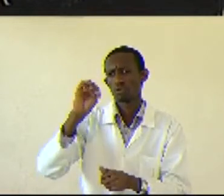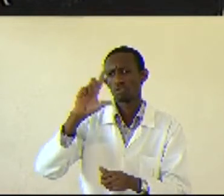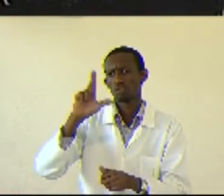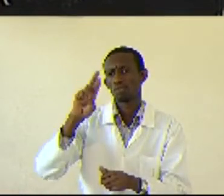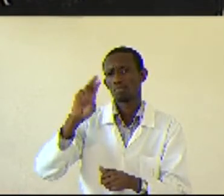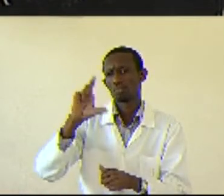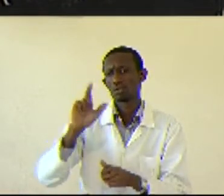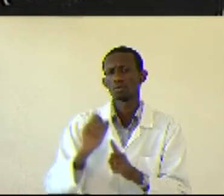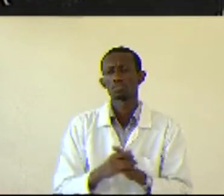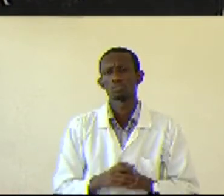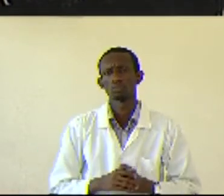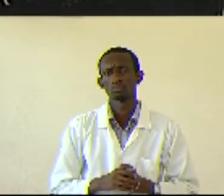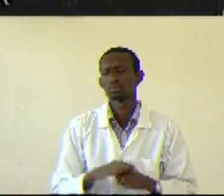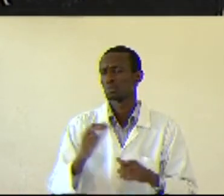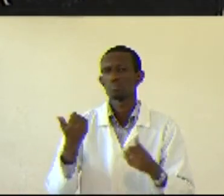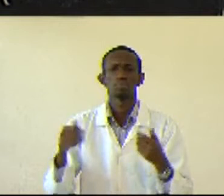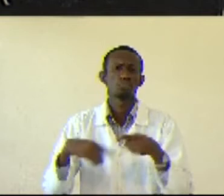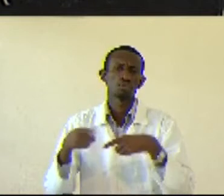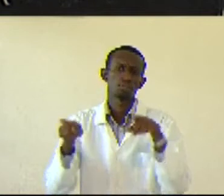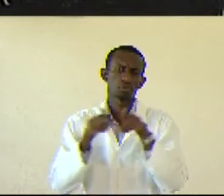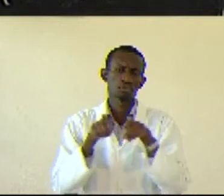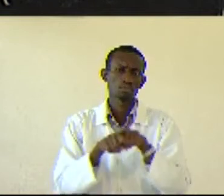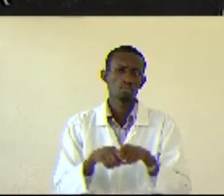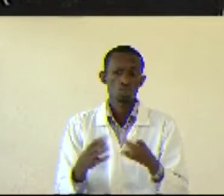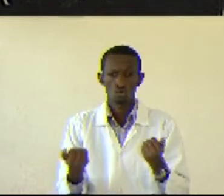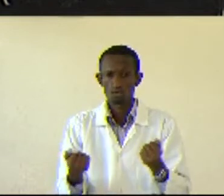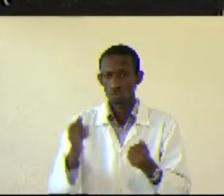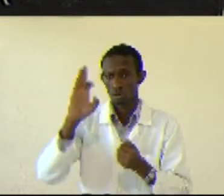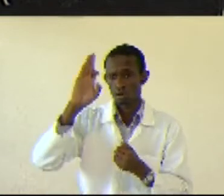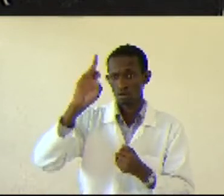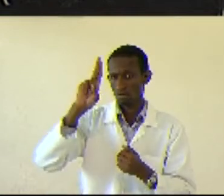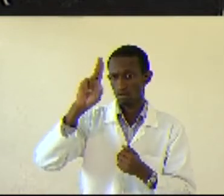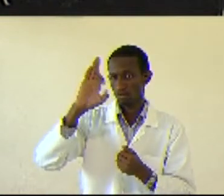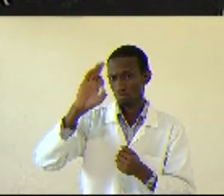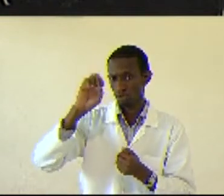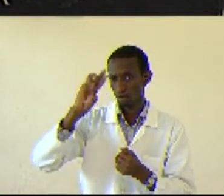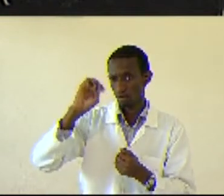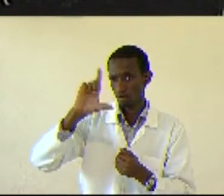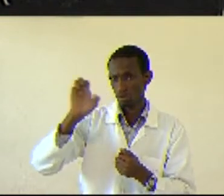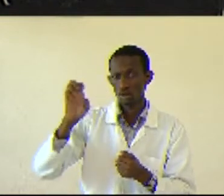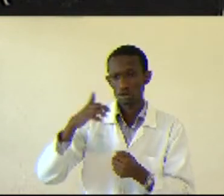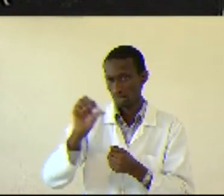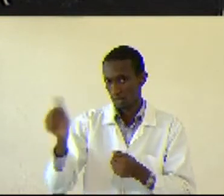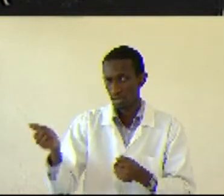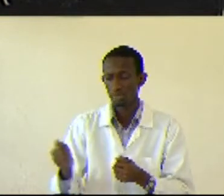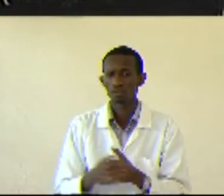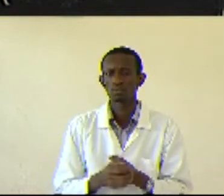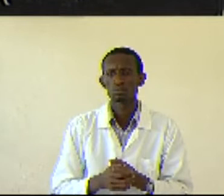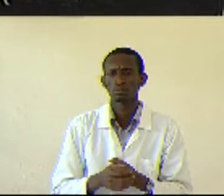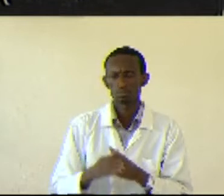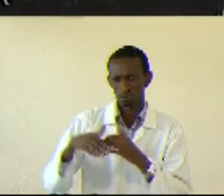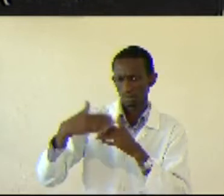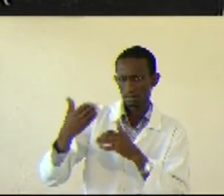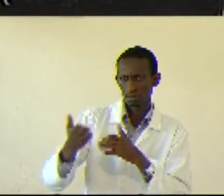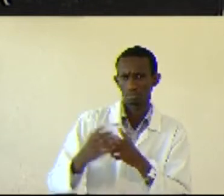correct. It's the same. We have the other formula, which is related to the